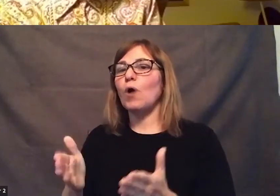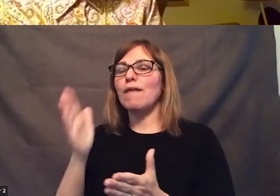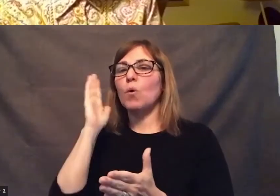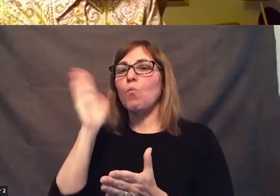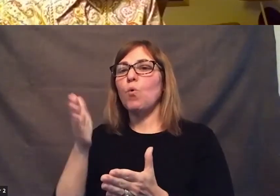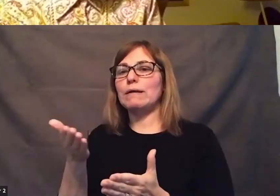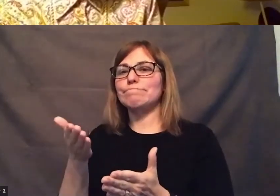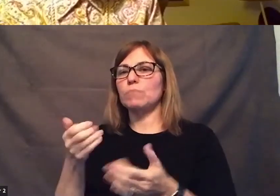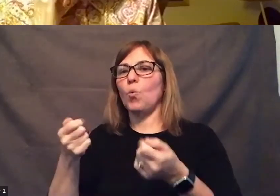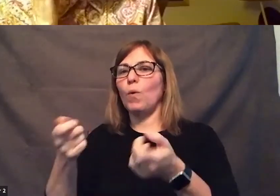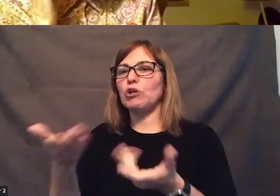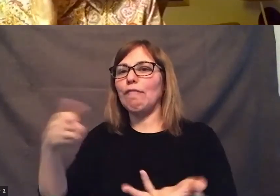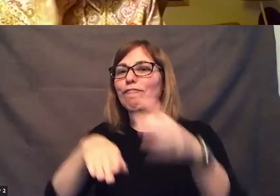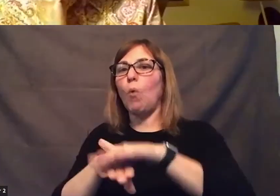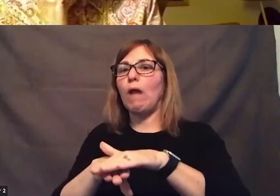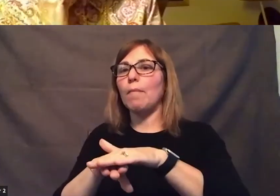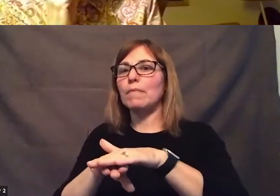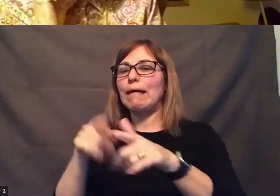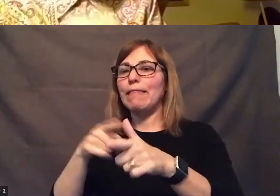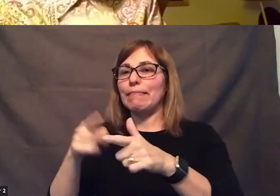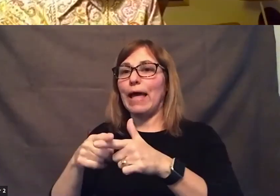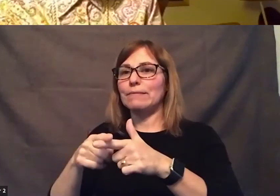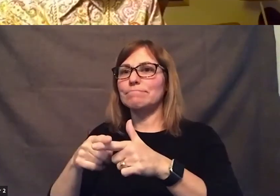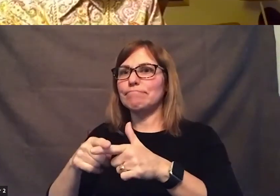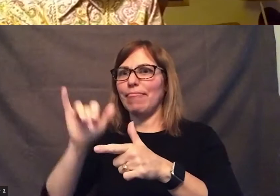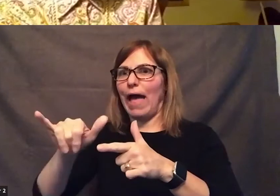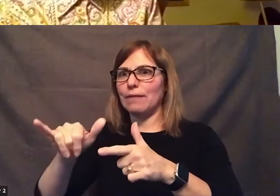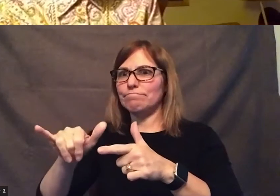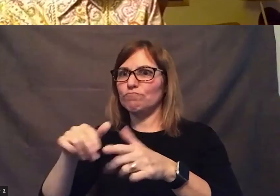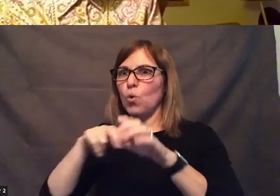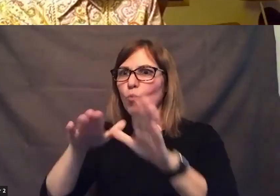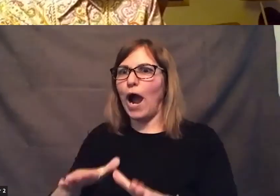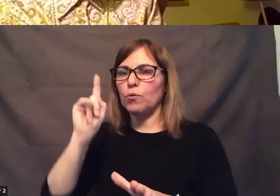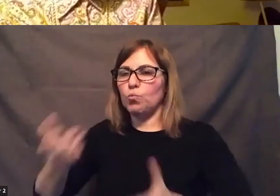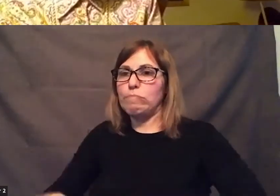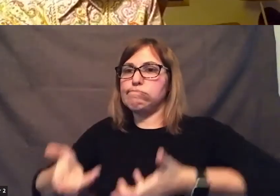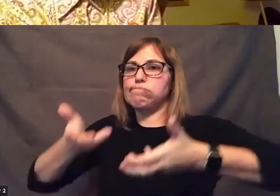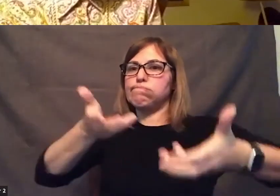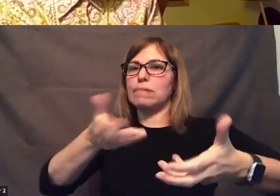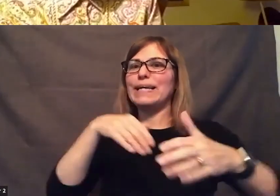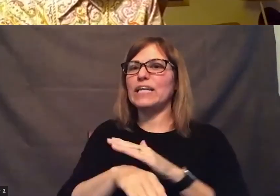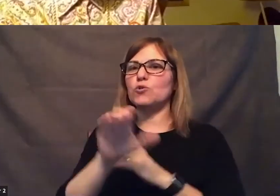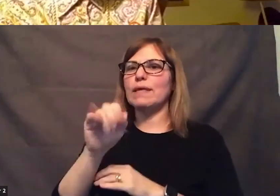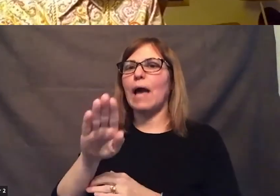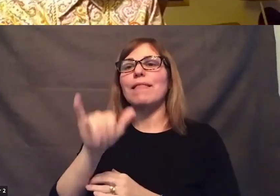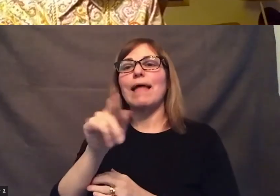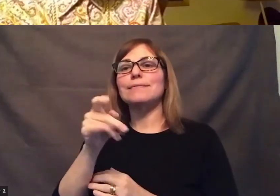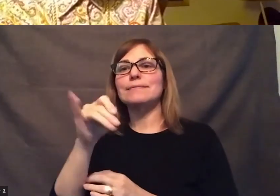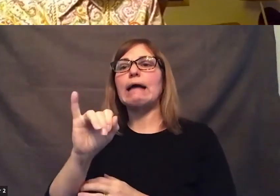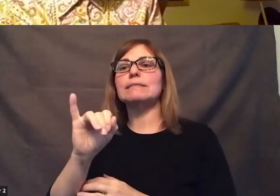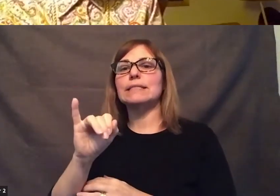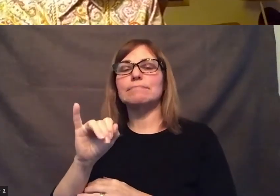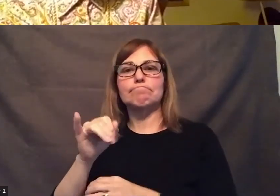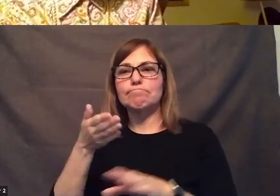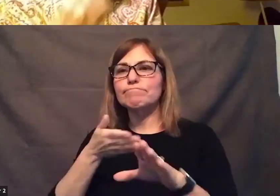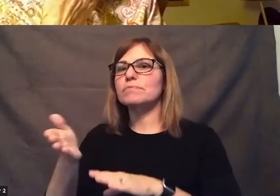it in the trunk, and help lift the passenger in and out of the cab. The taxi industry was a very robust, thriving industry